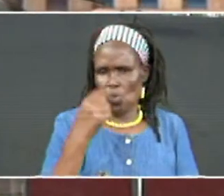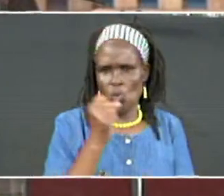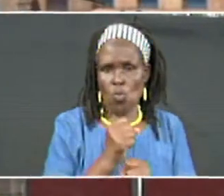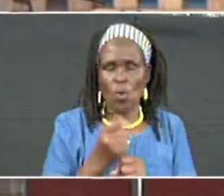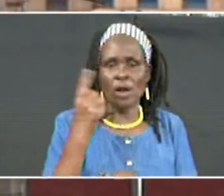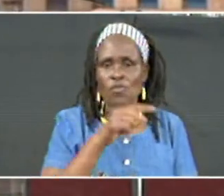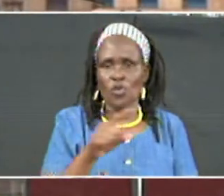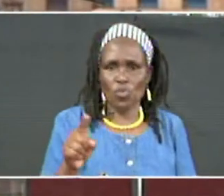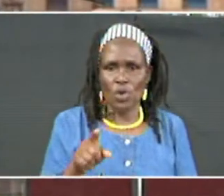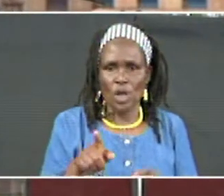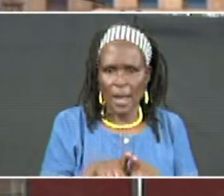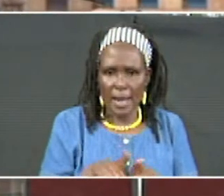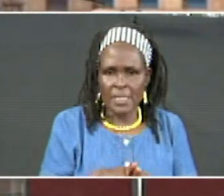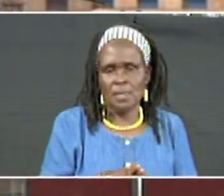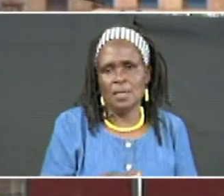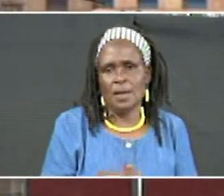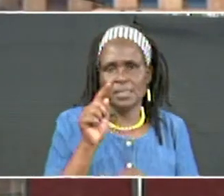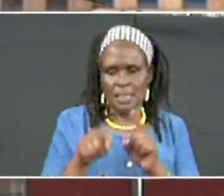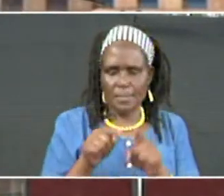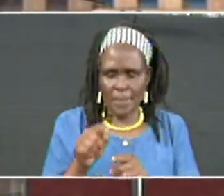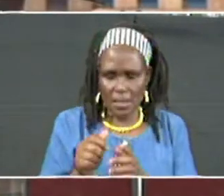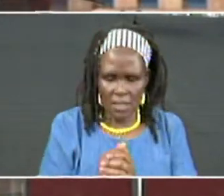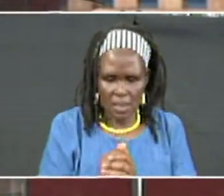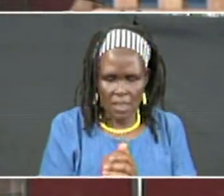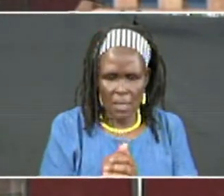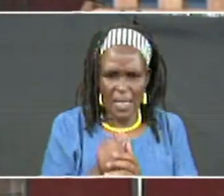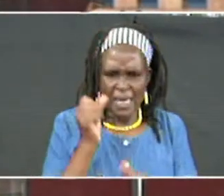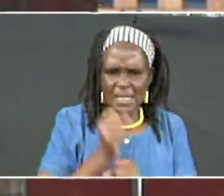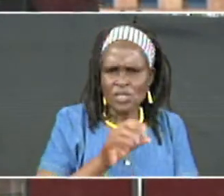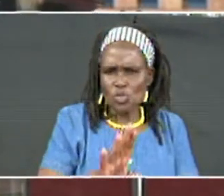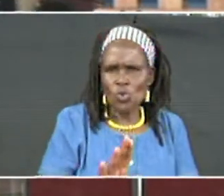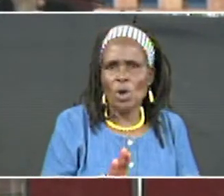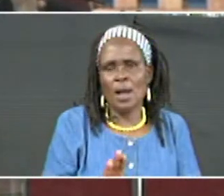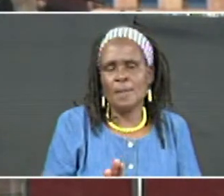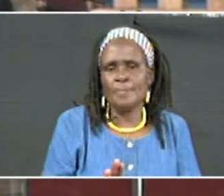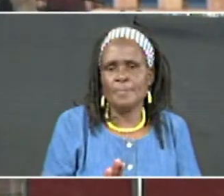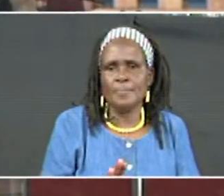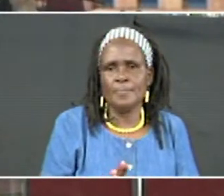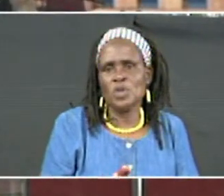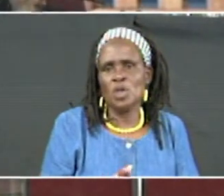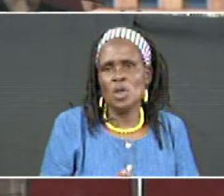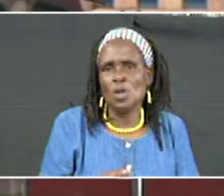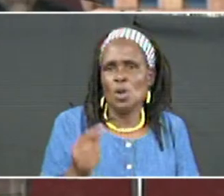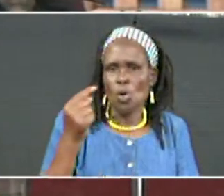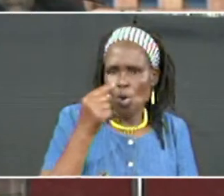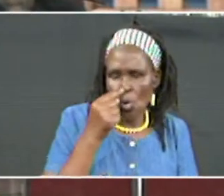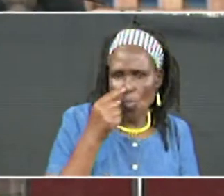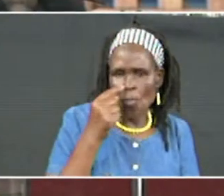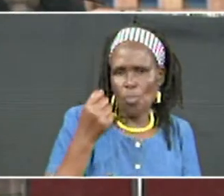as a side note, does your domestic manager